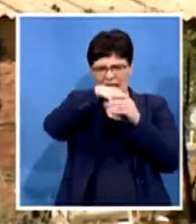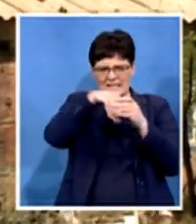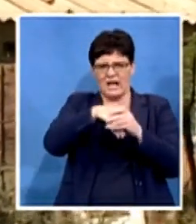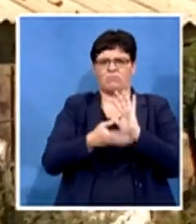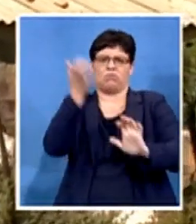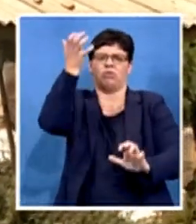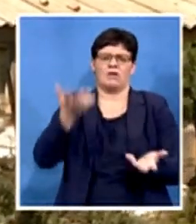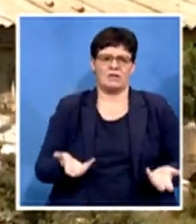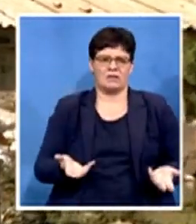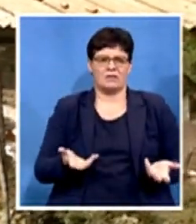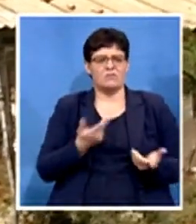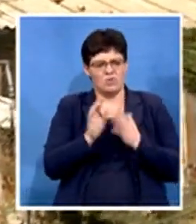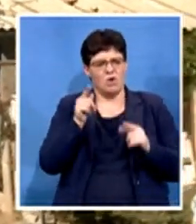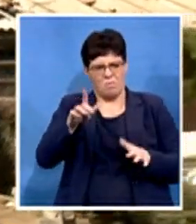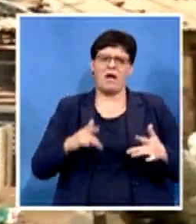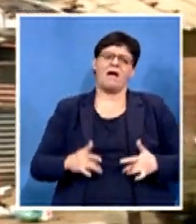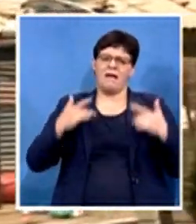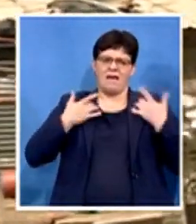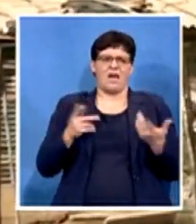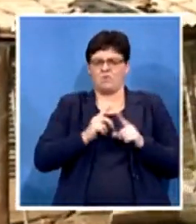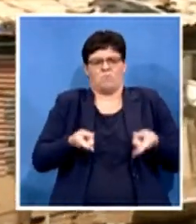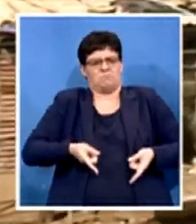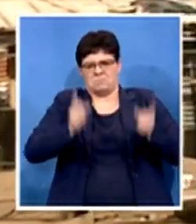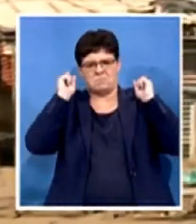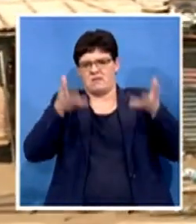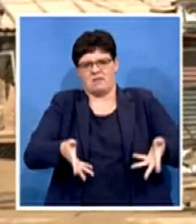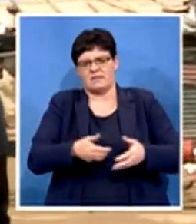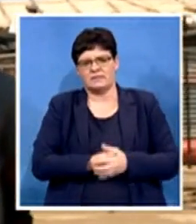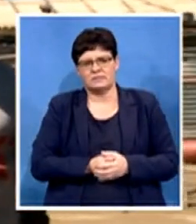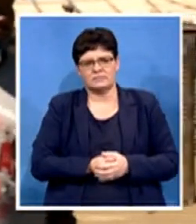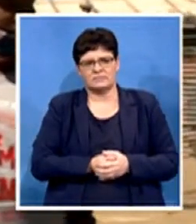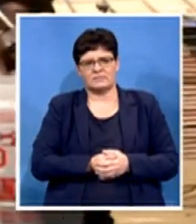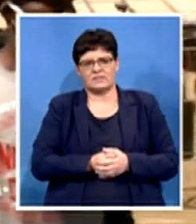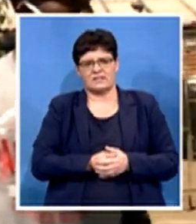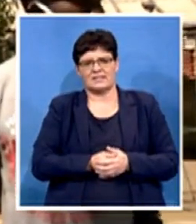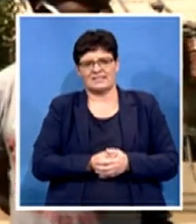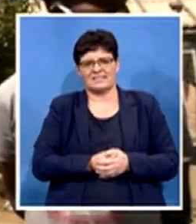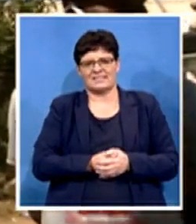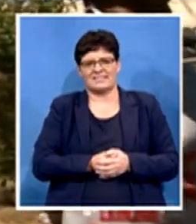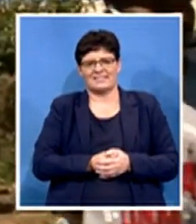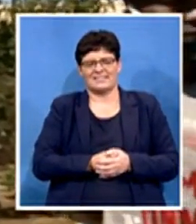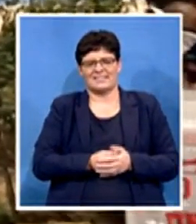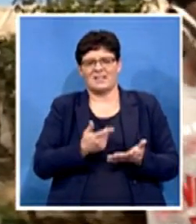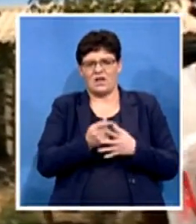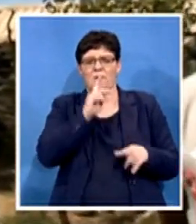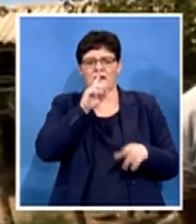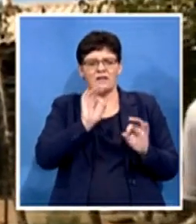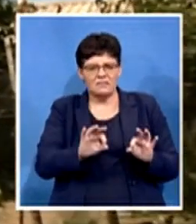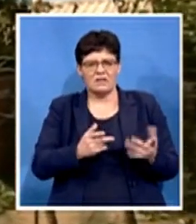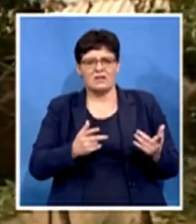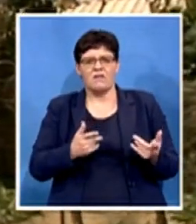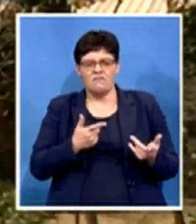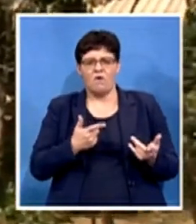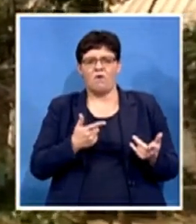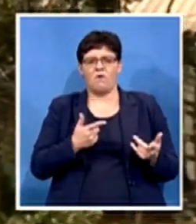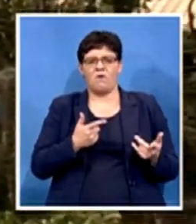marulelo. Thank you very much. That is Makgala Tinte just taking us through their living conditions.